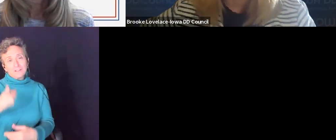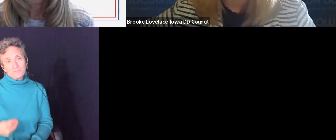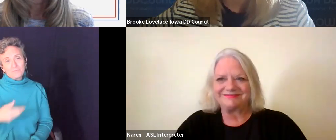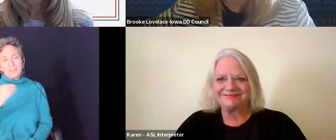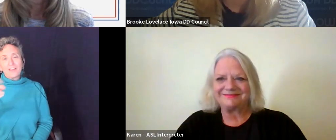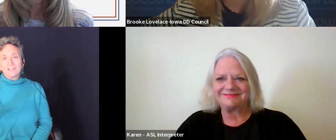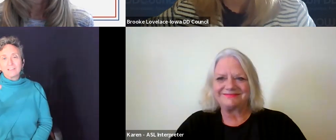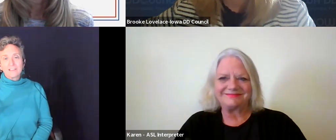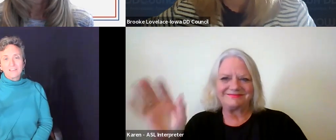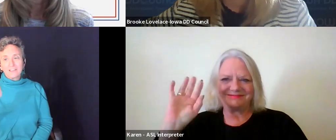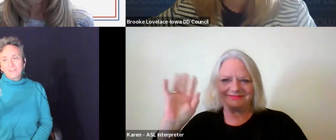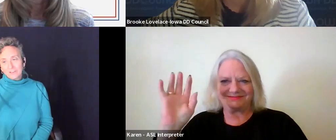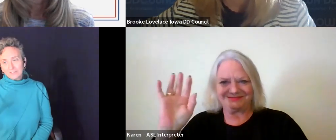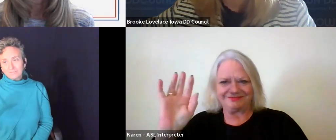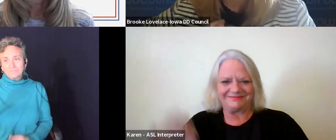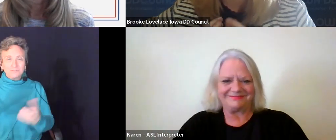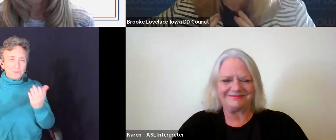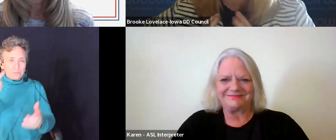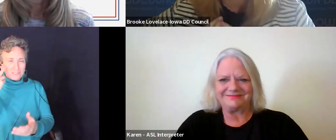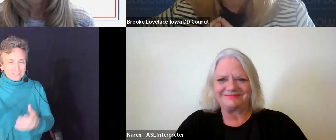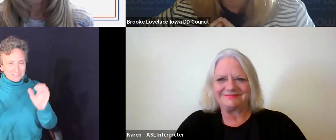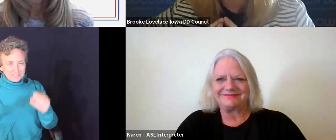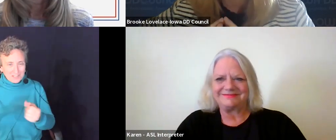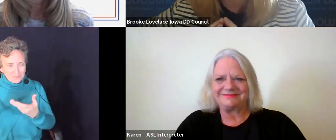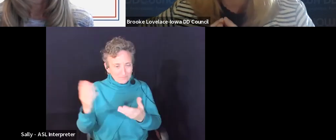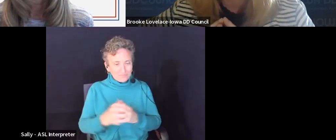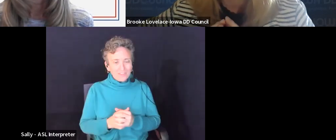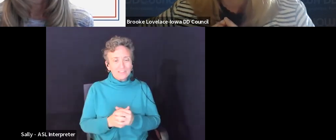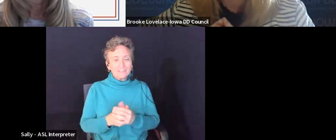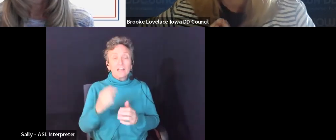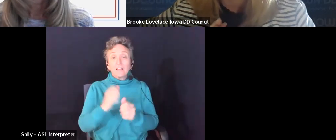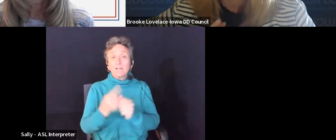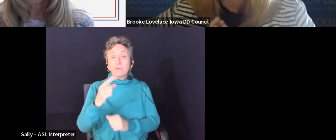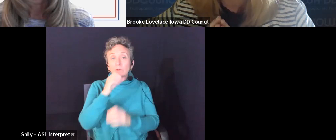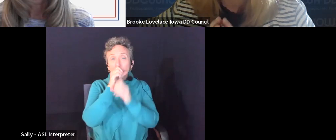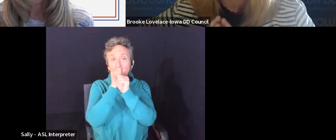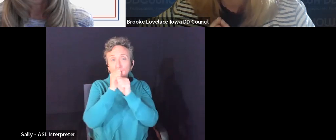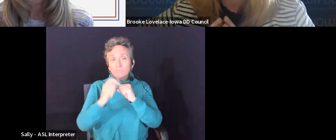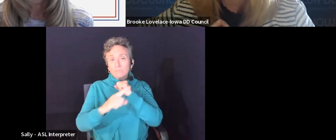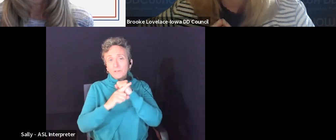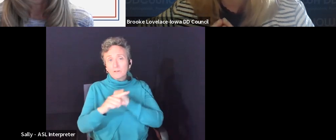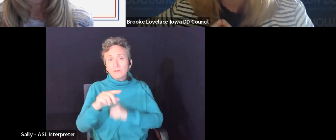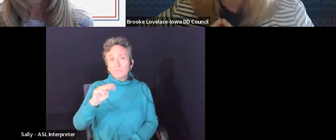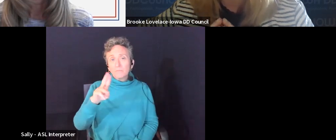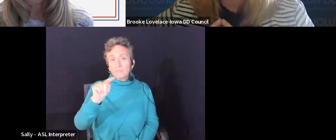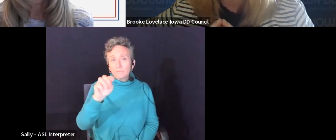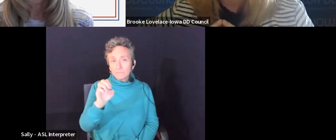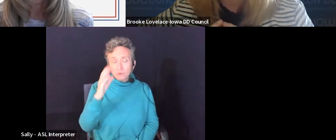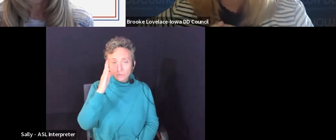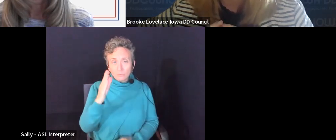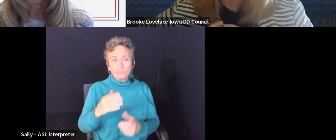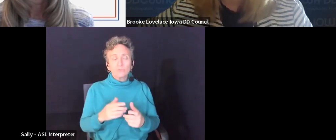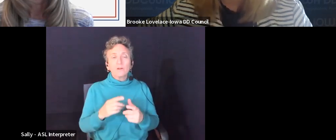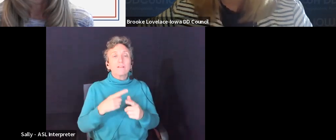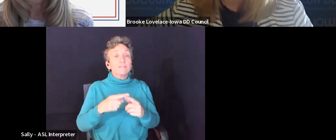be pinned for you to see. Everyone will be on mute during the webinar, but there will be time to answer some questions at